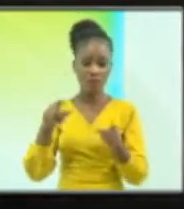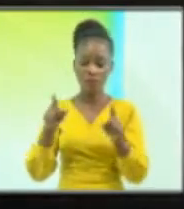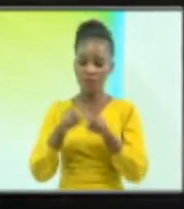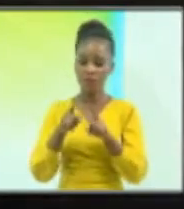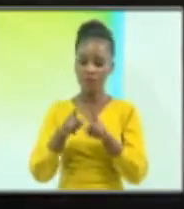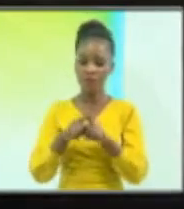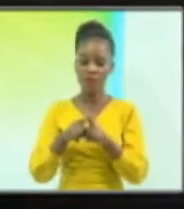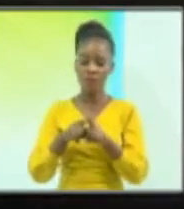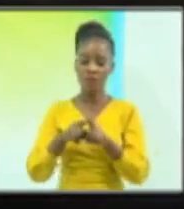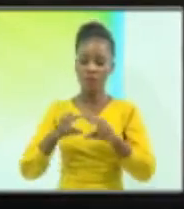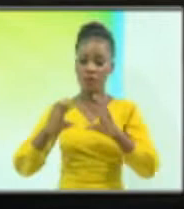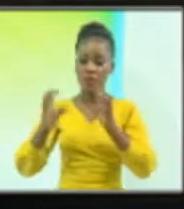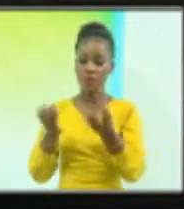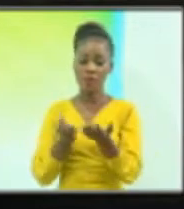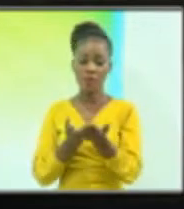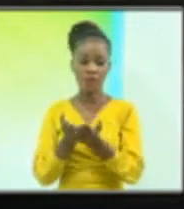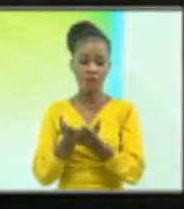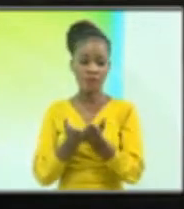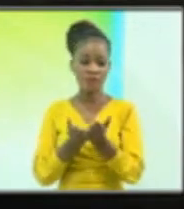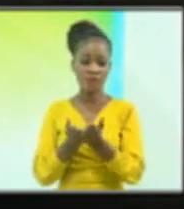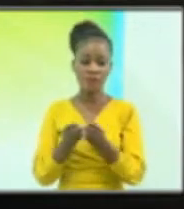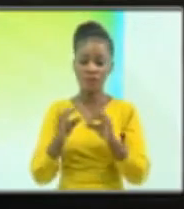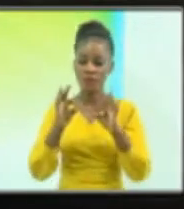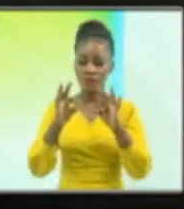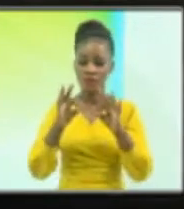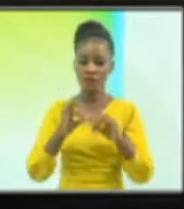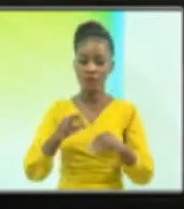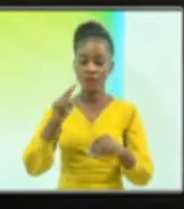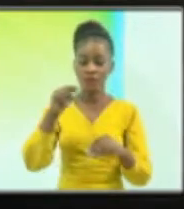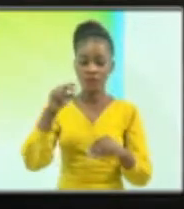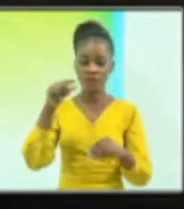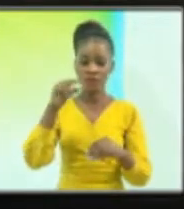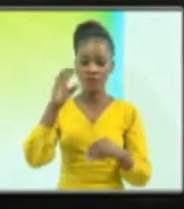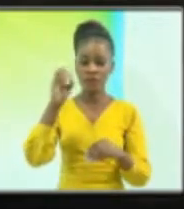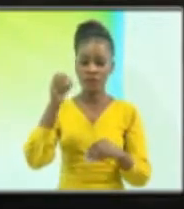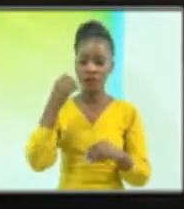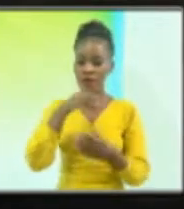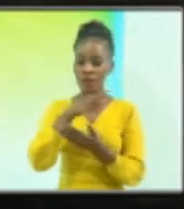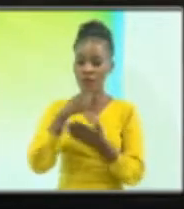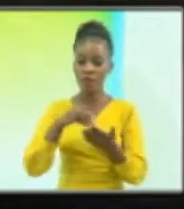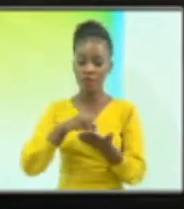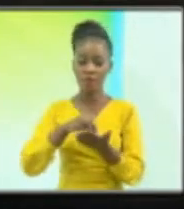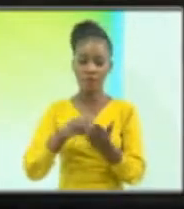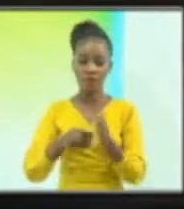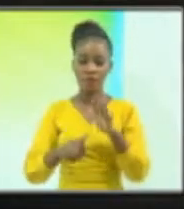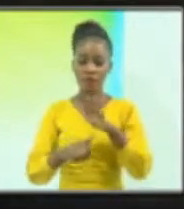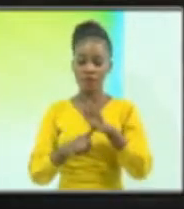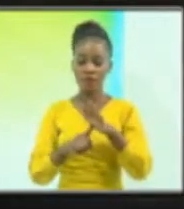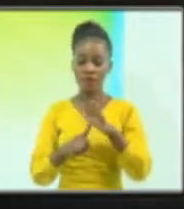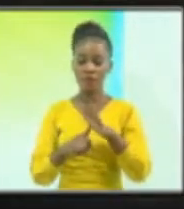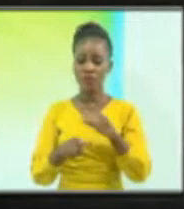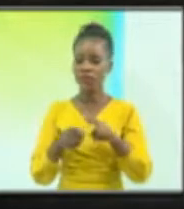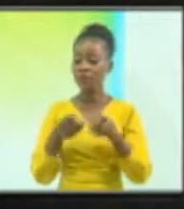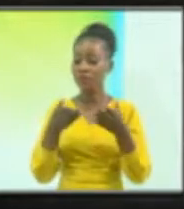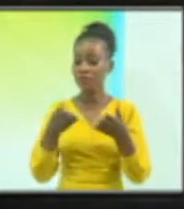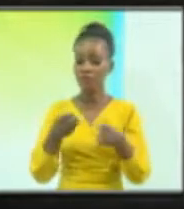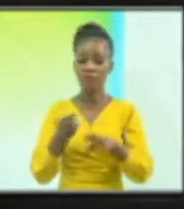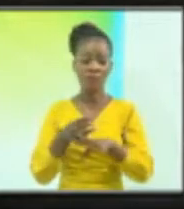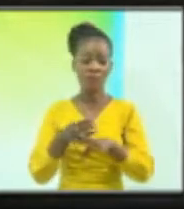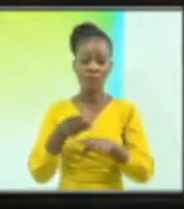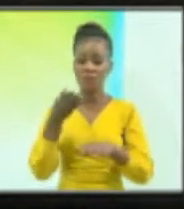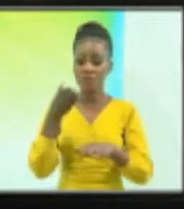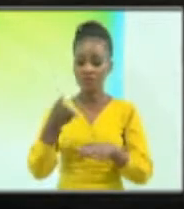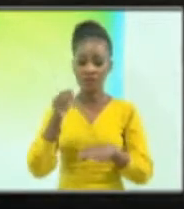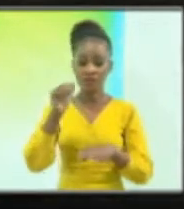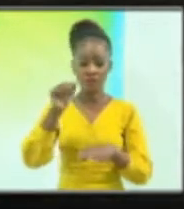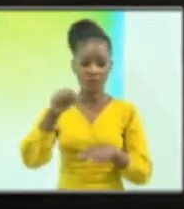Community Service and NGO Forum. So all these are under the Ministry of Internal Affairs. So this is